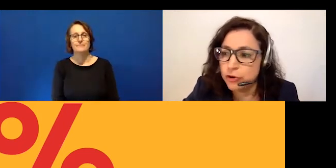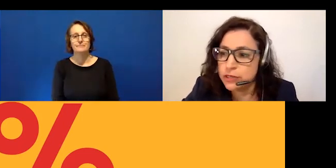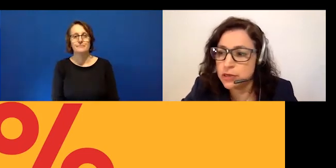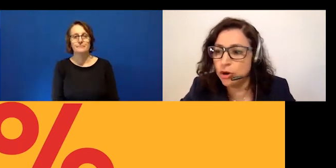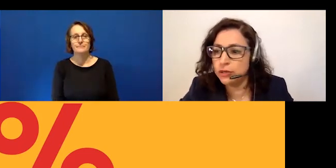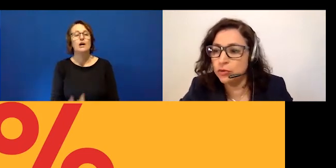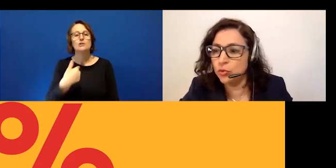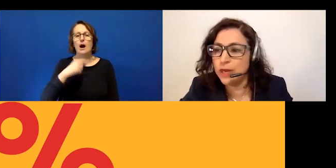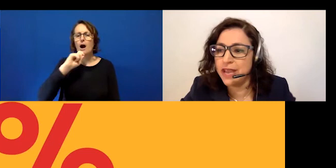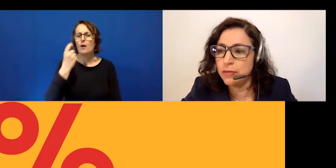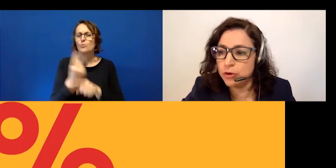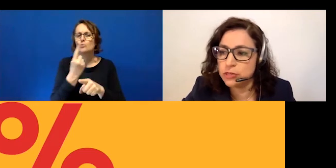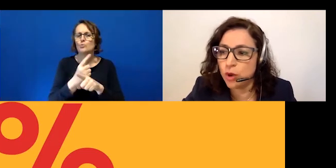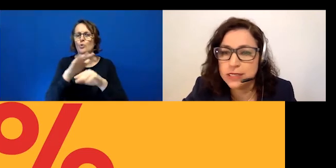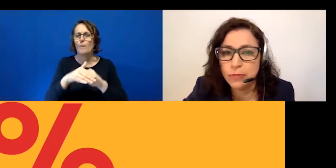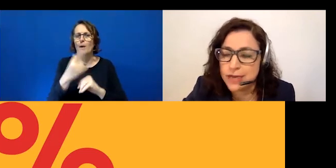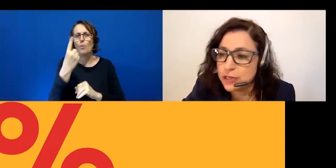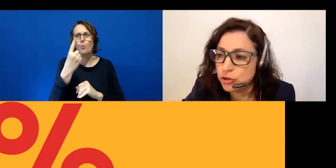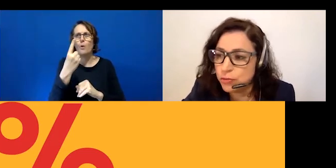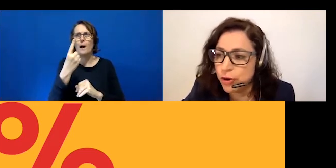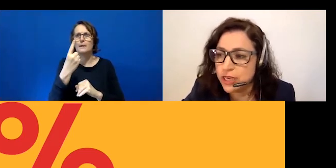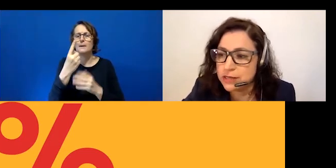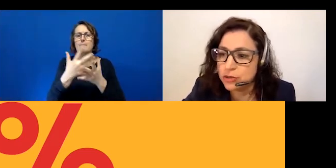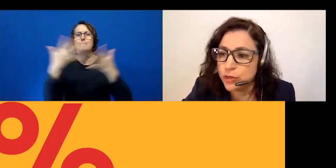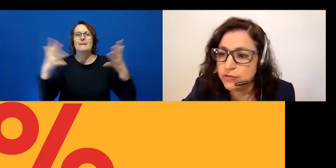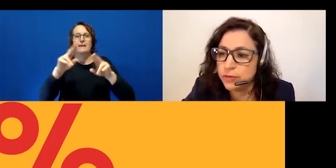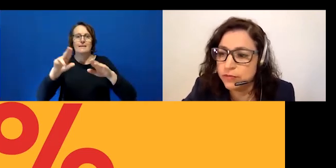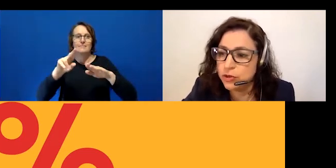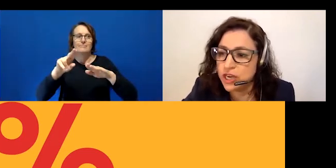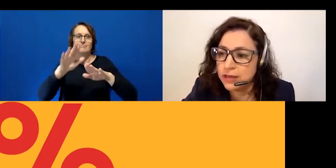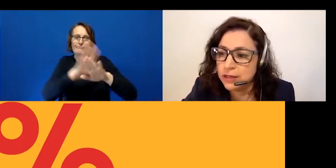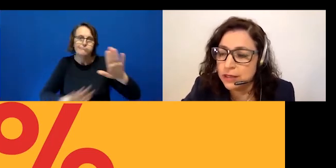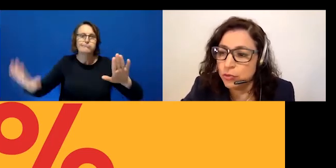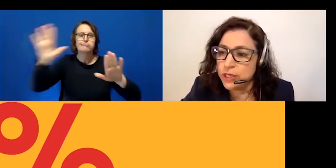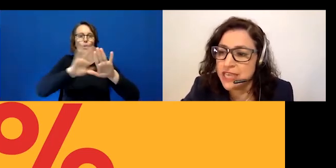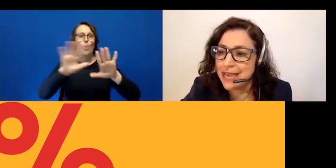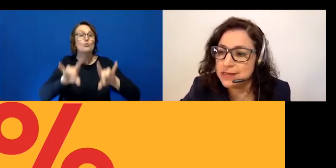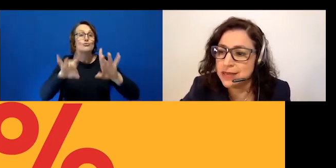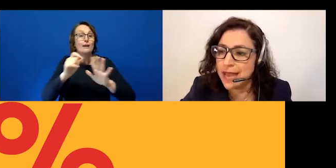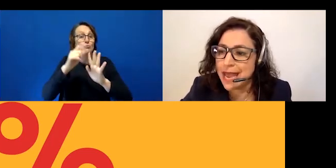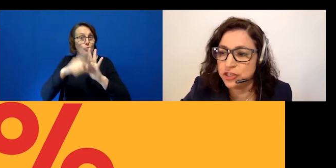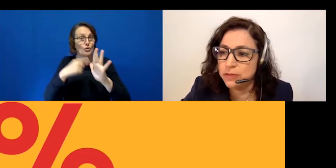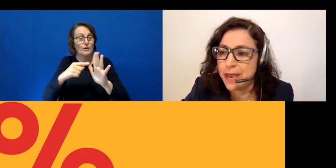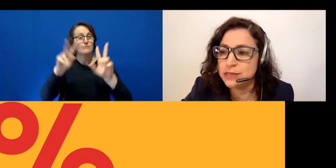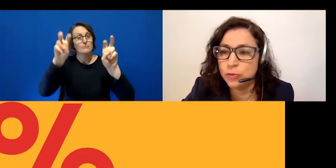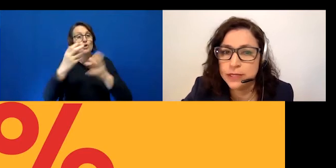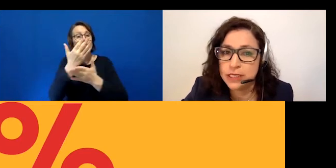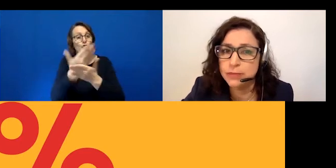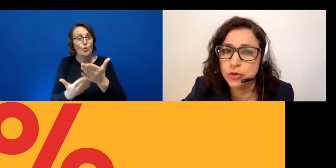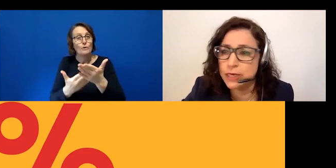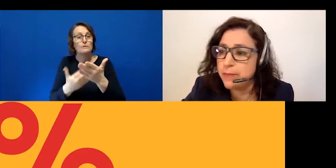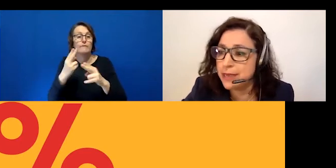to focus on one of our most widespread national projects, Stories from the Future, which takes an action-based